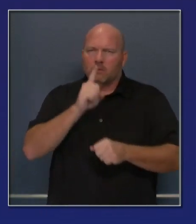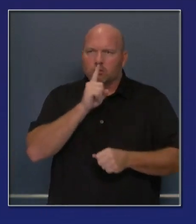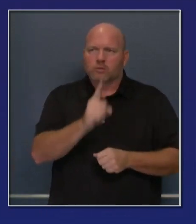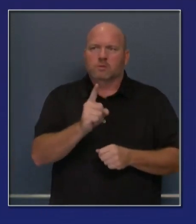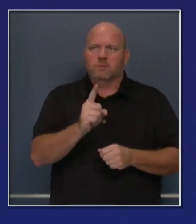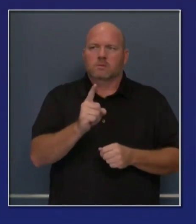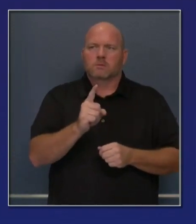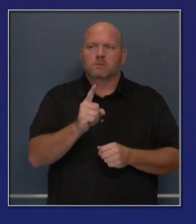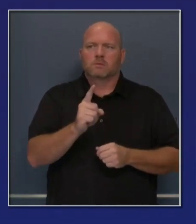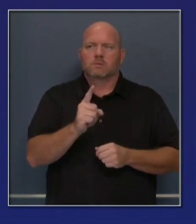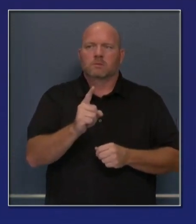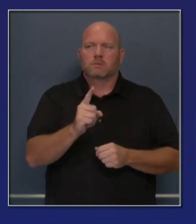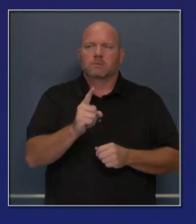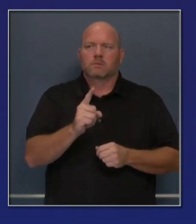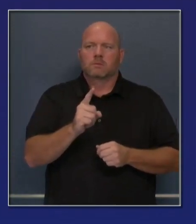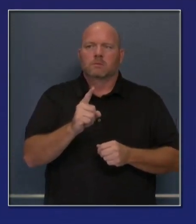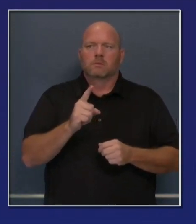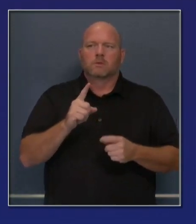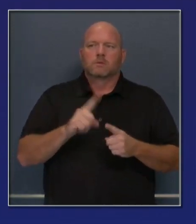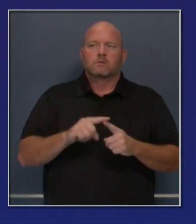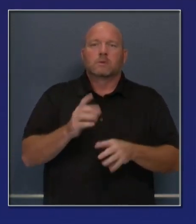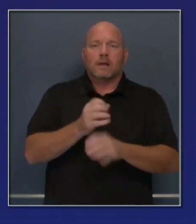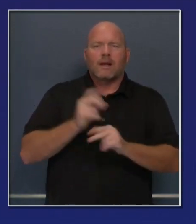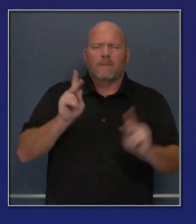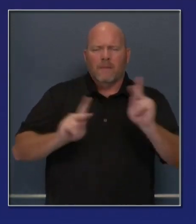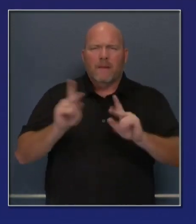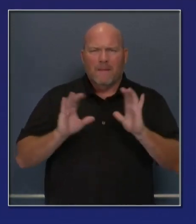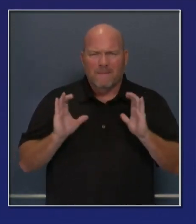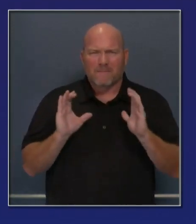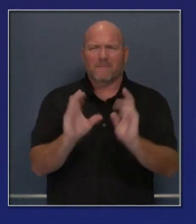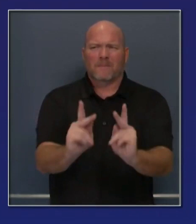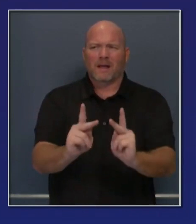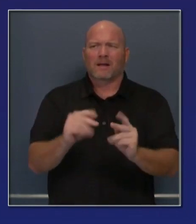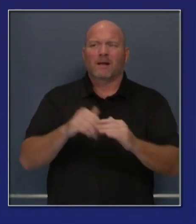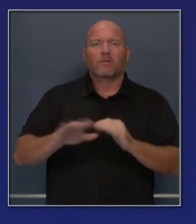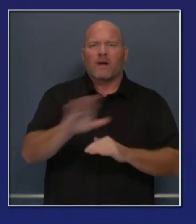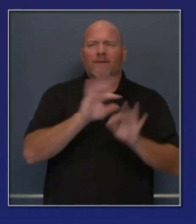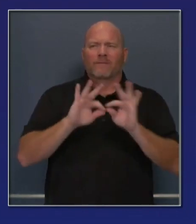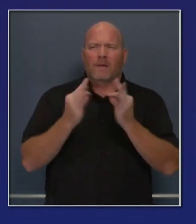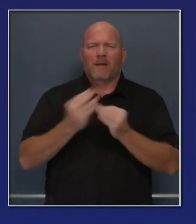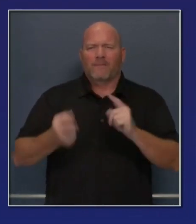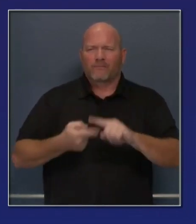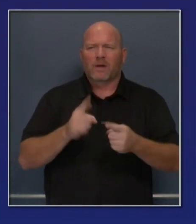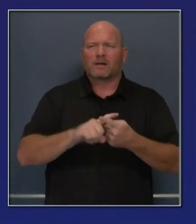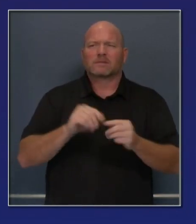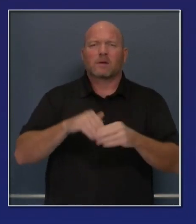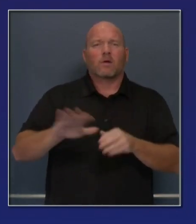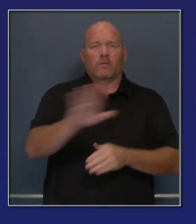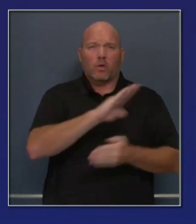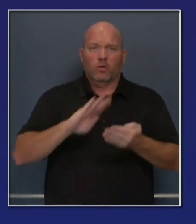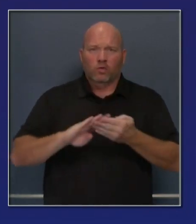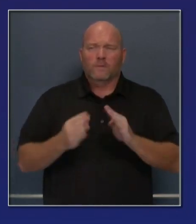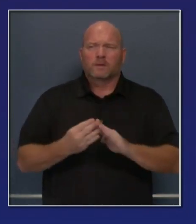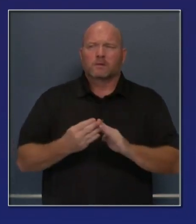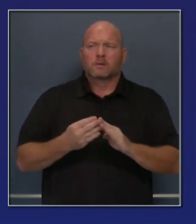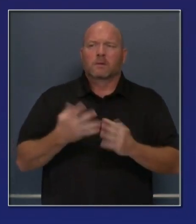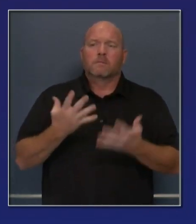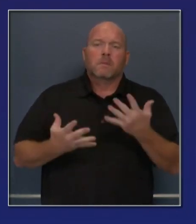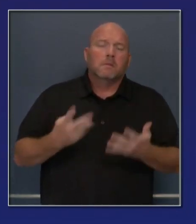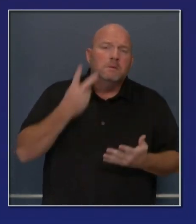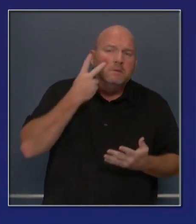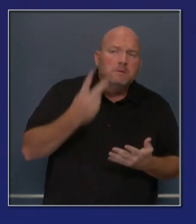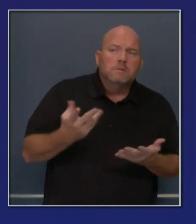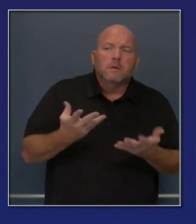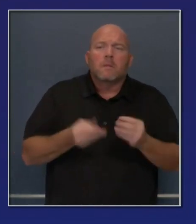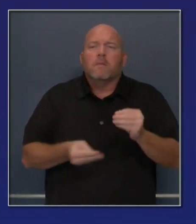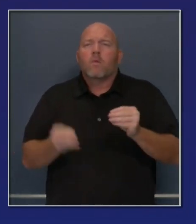do justice to the repopulation and reconnection to friends, families, and communities. We're likely to see higher structures